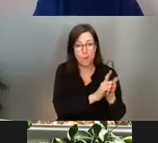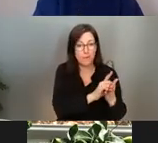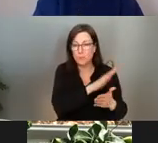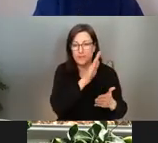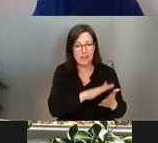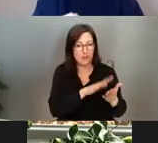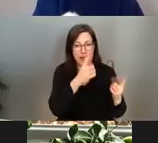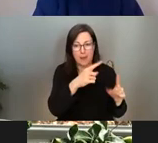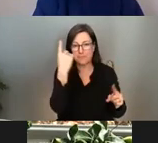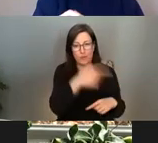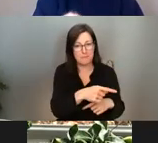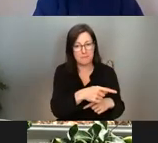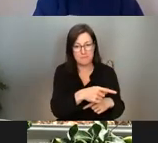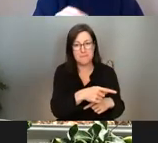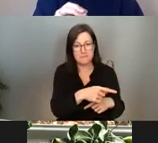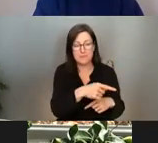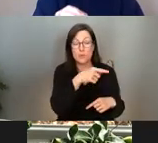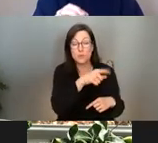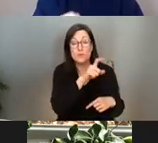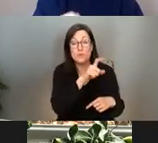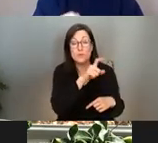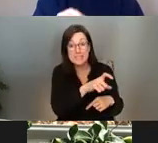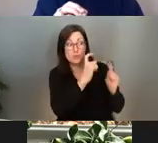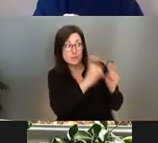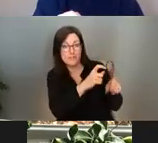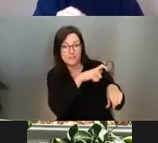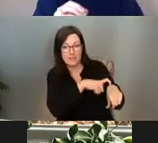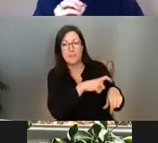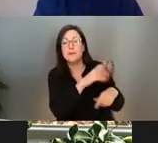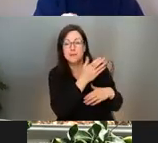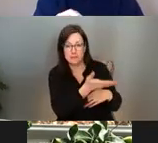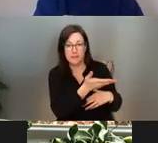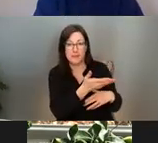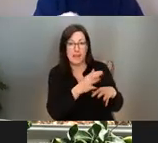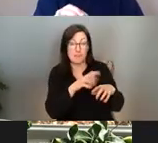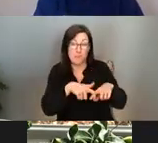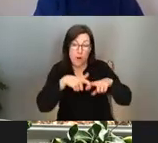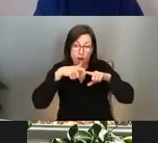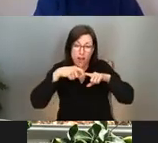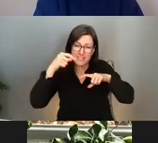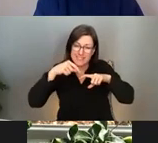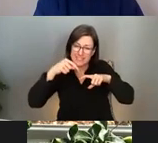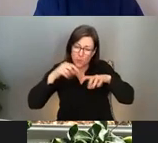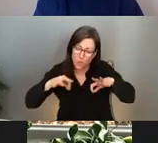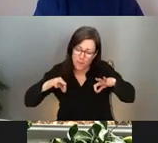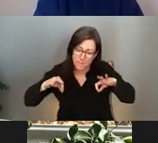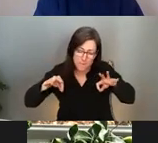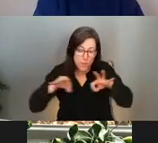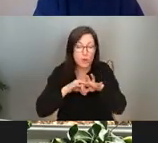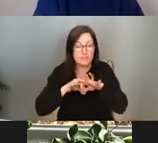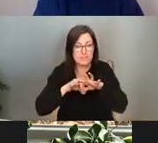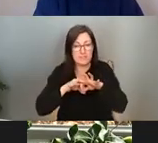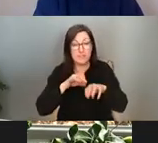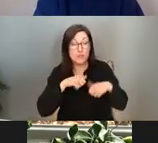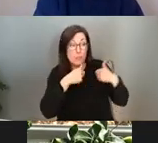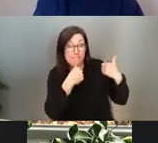happened for them. So please know that the ever important pause is very important, and we need to provide that wait time